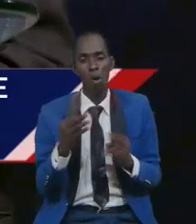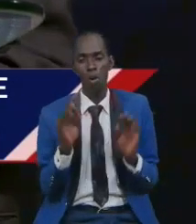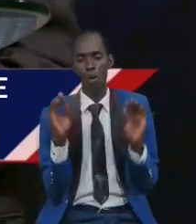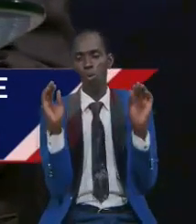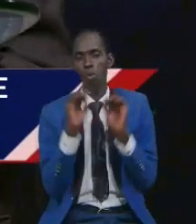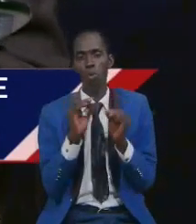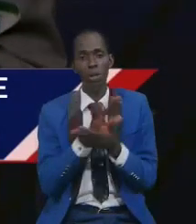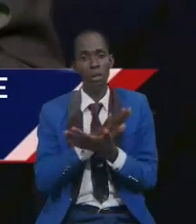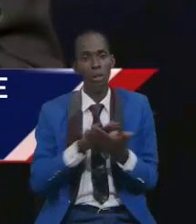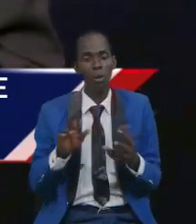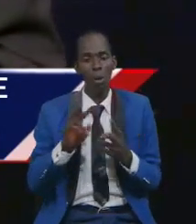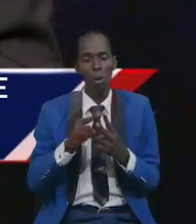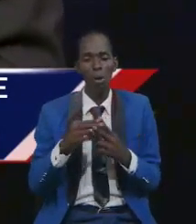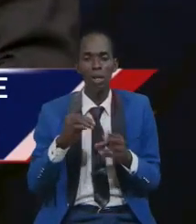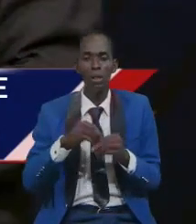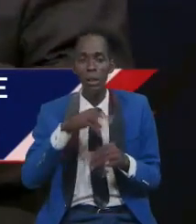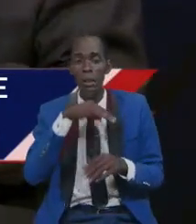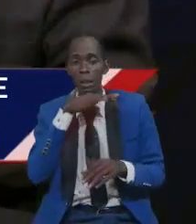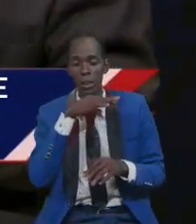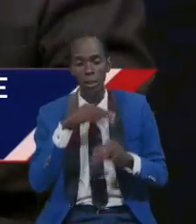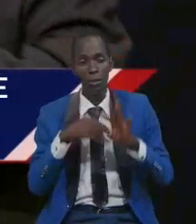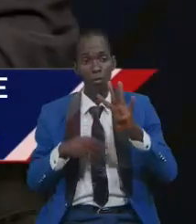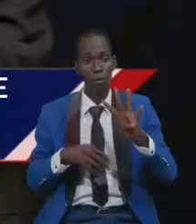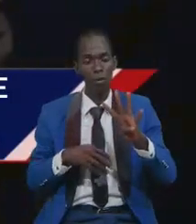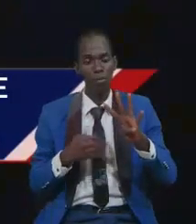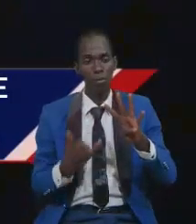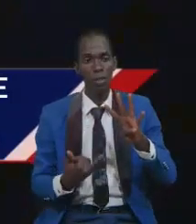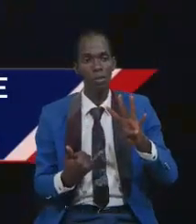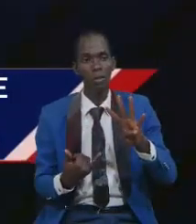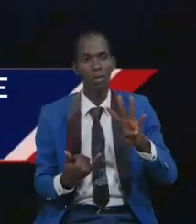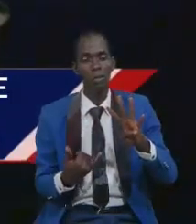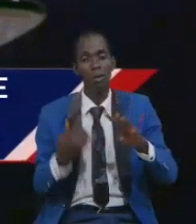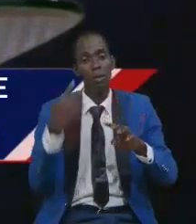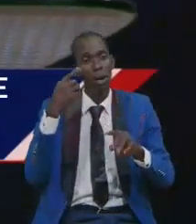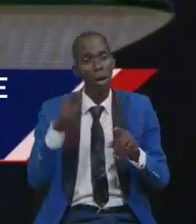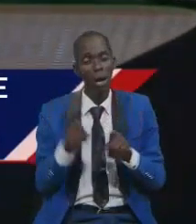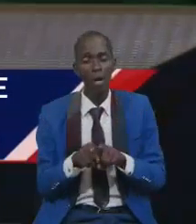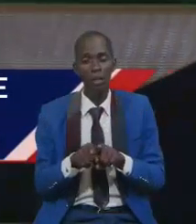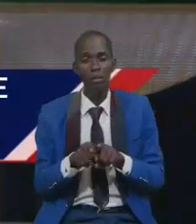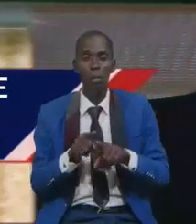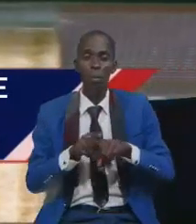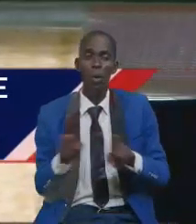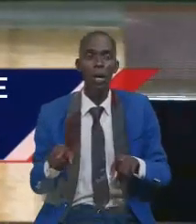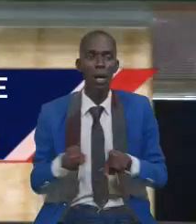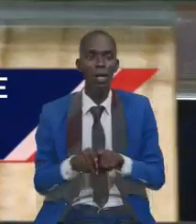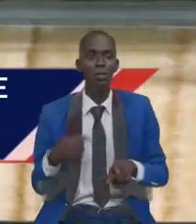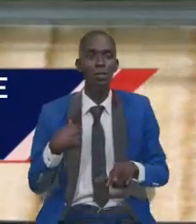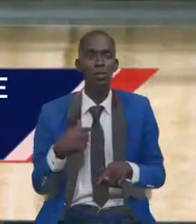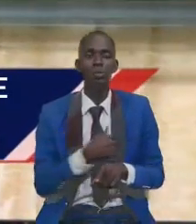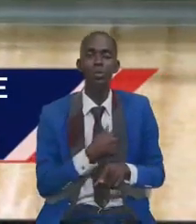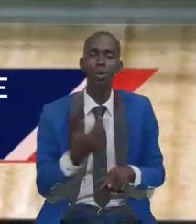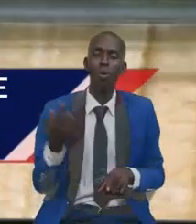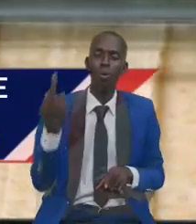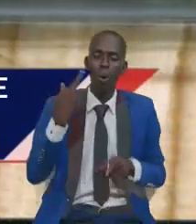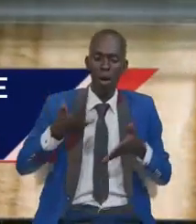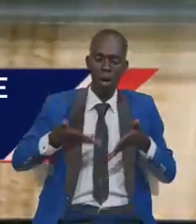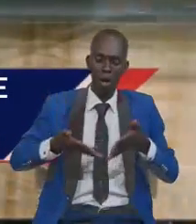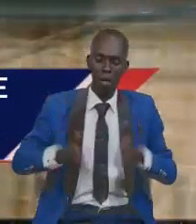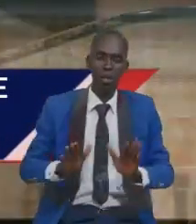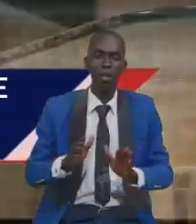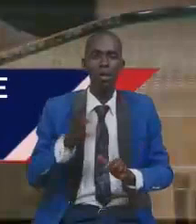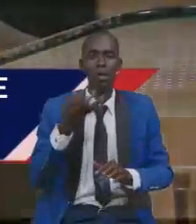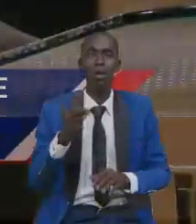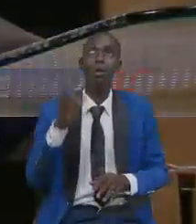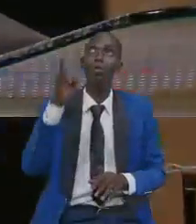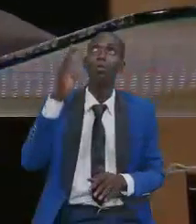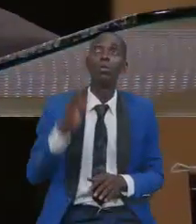at verse 4. In verse 4 it says, but as we were allowed of God, as we were permitted